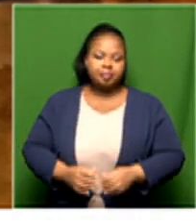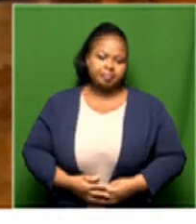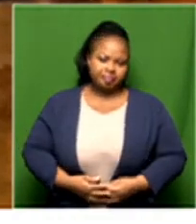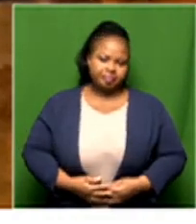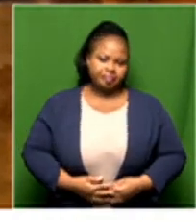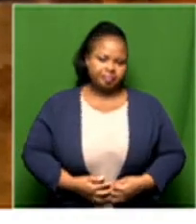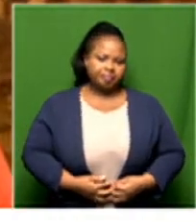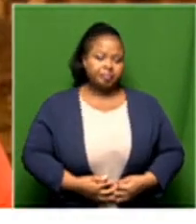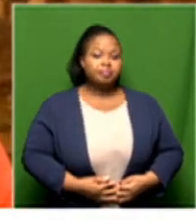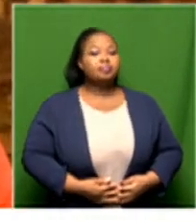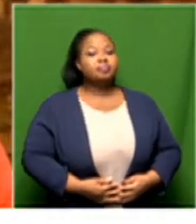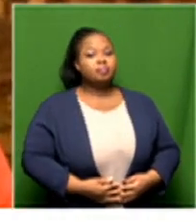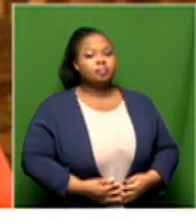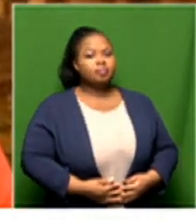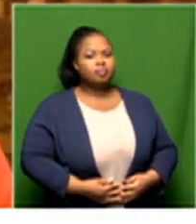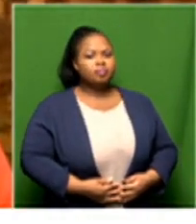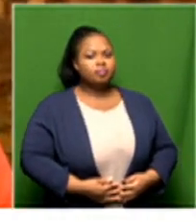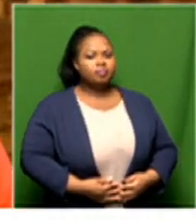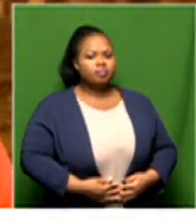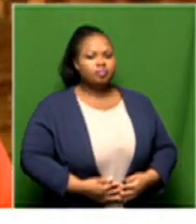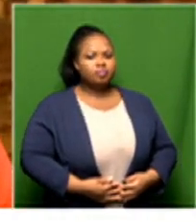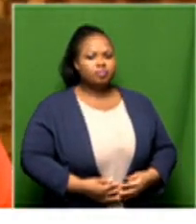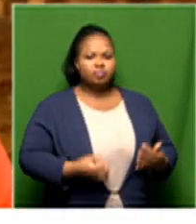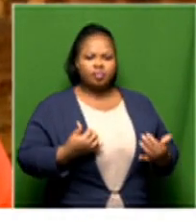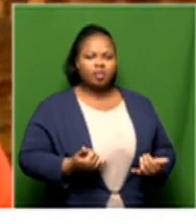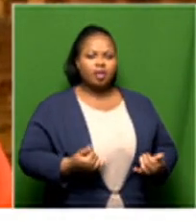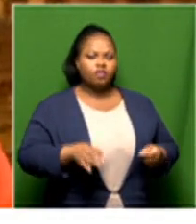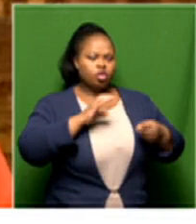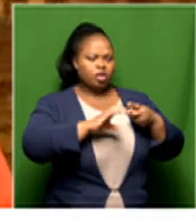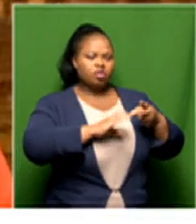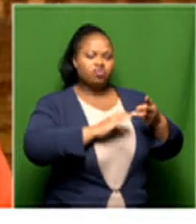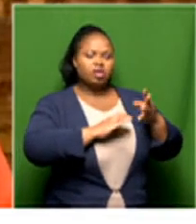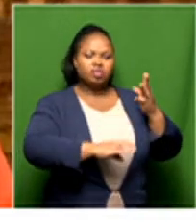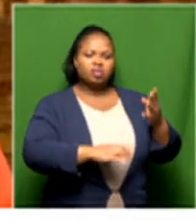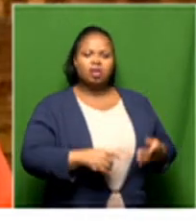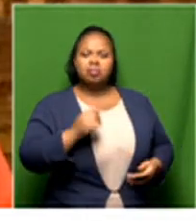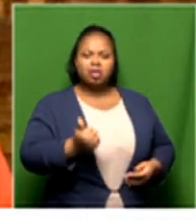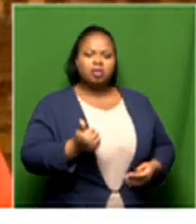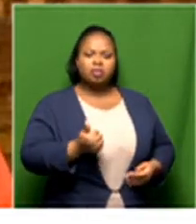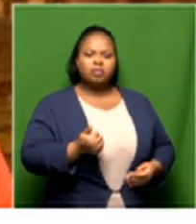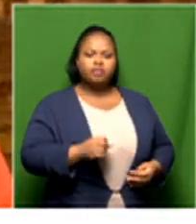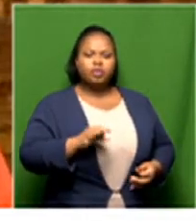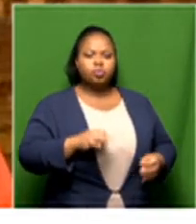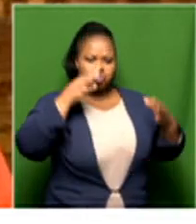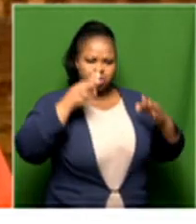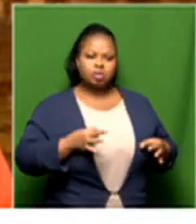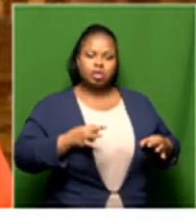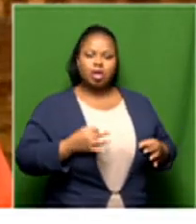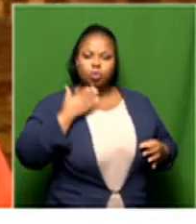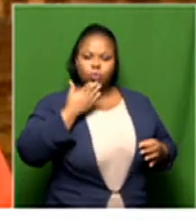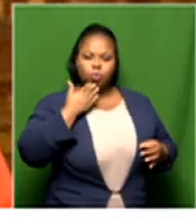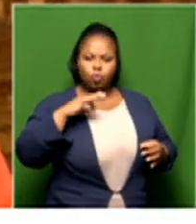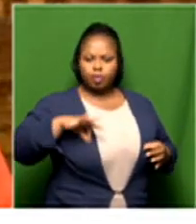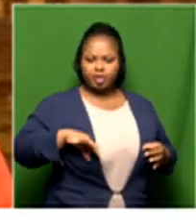from there. But in essence, Kevin, what is the criteria? What is it that you look out for you to be able to decide